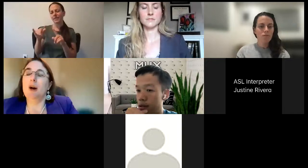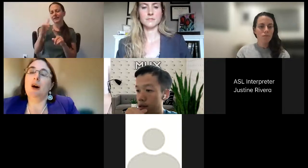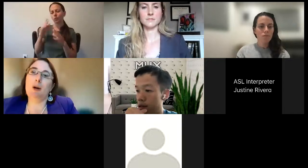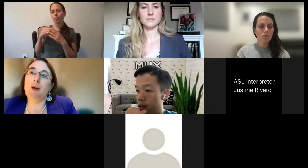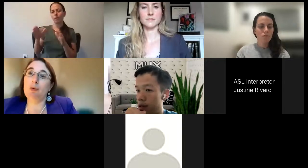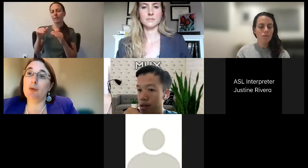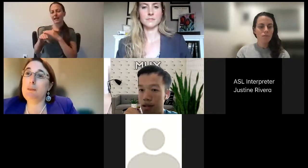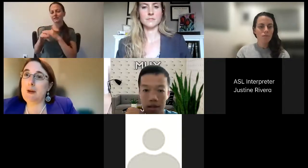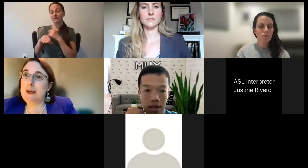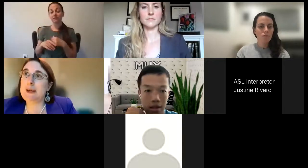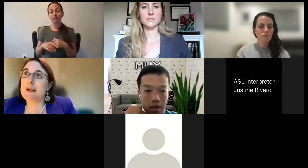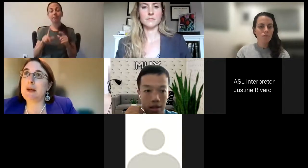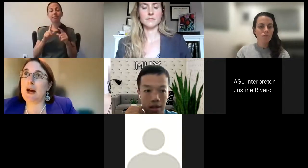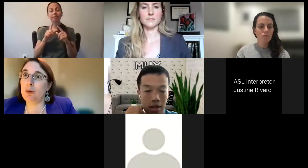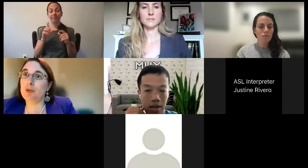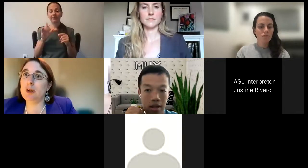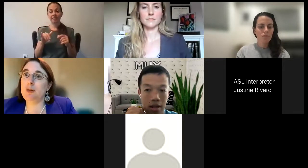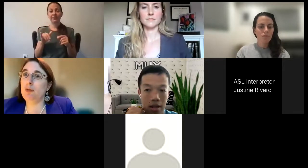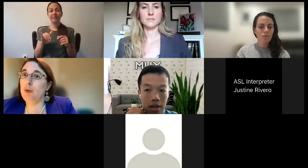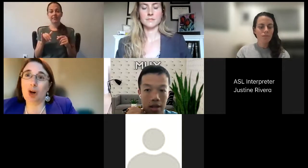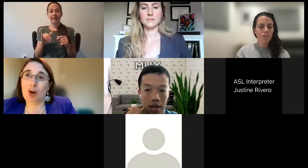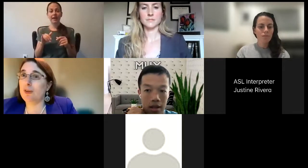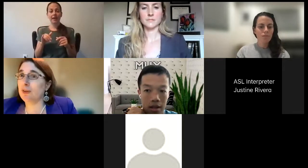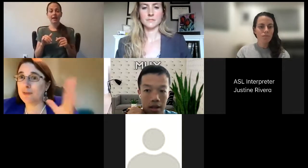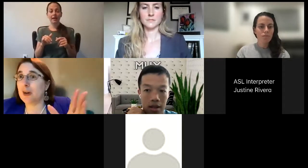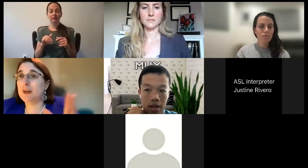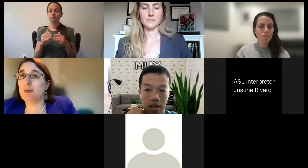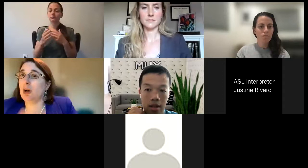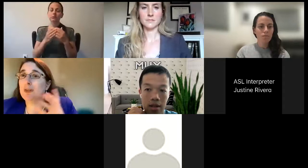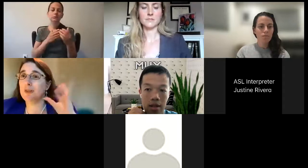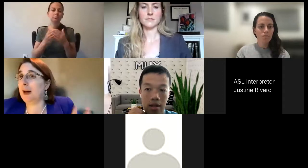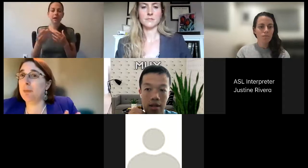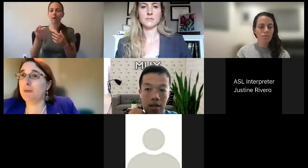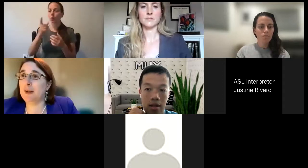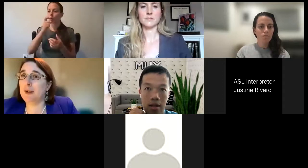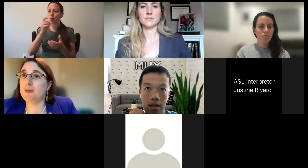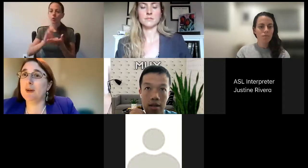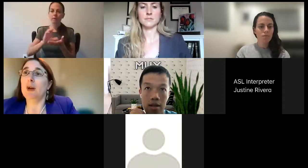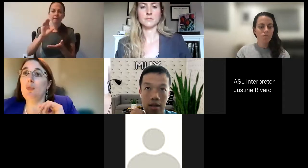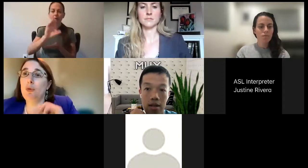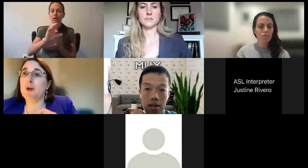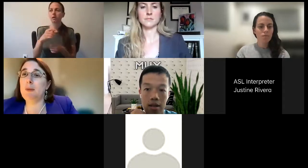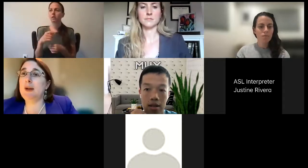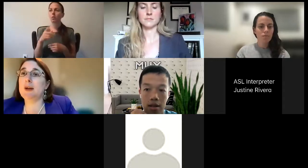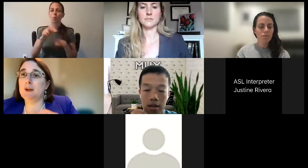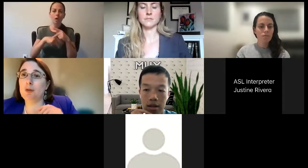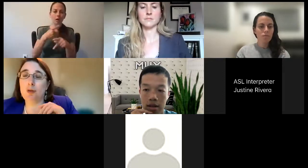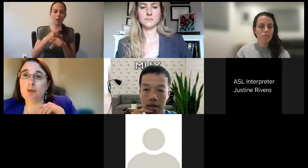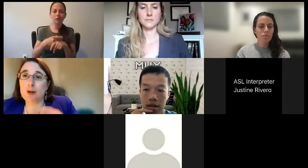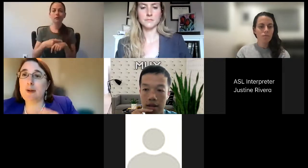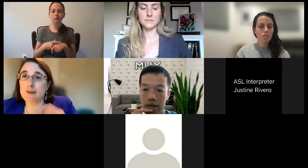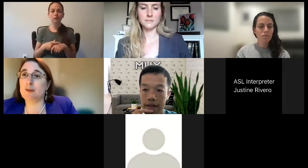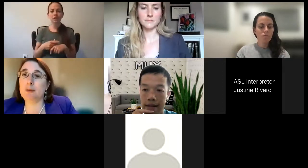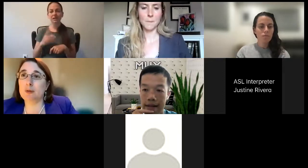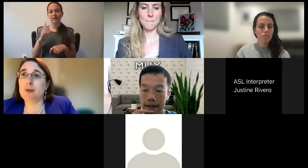access, and really make housing, regardless of funding, regardless of type of it is, really make